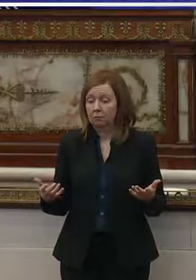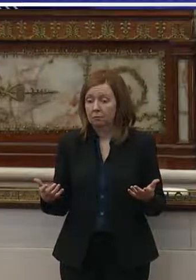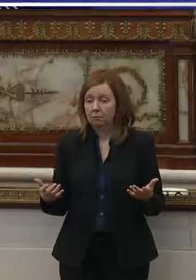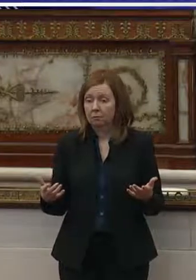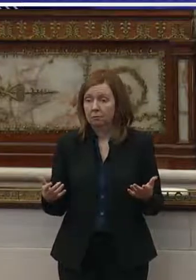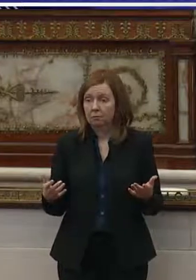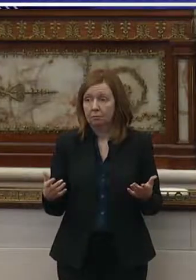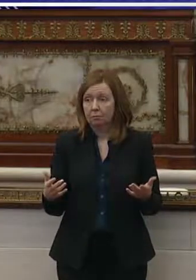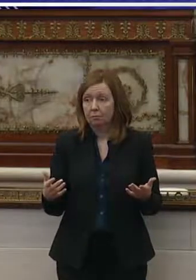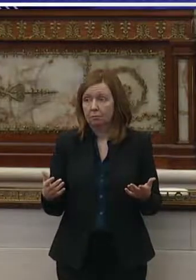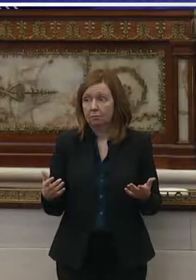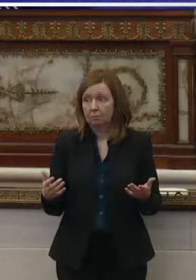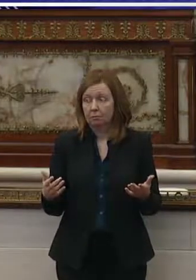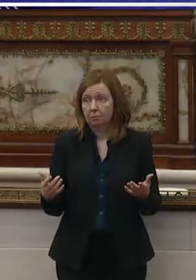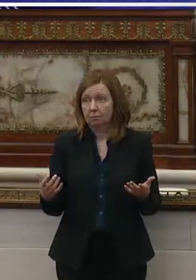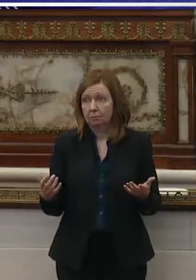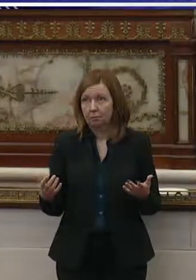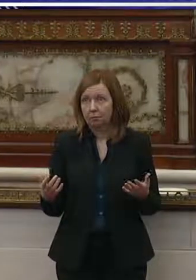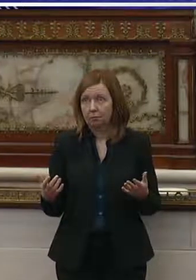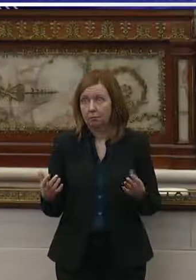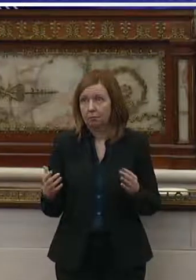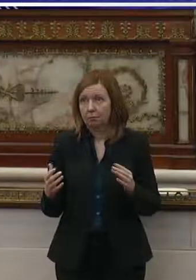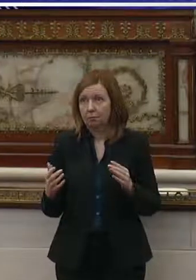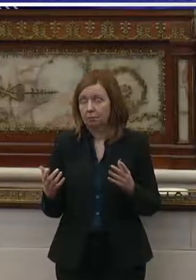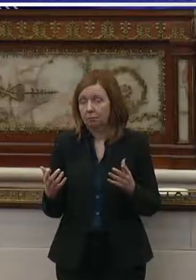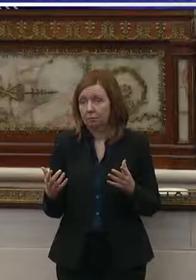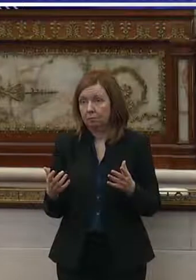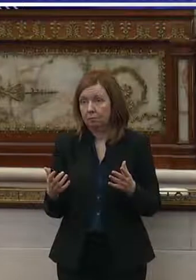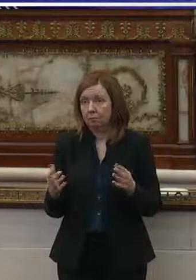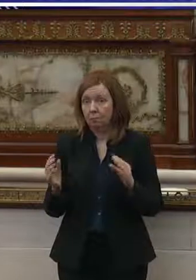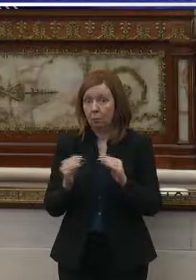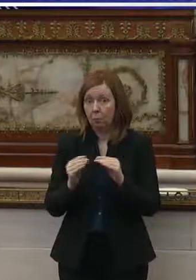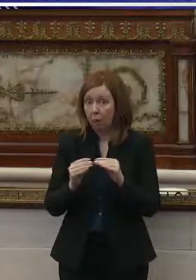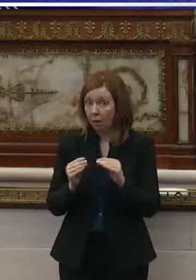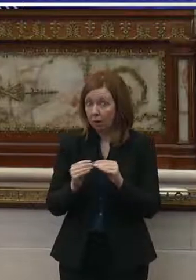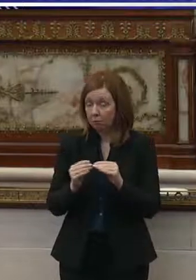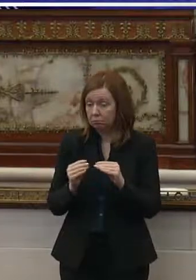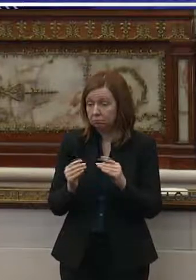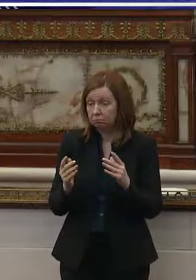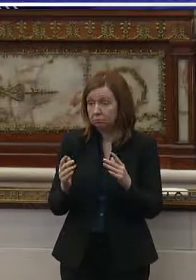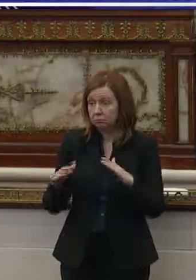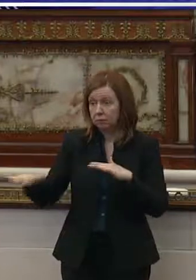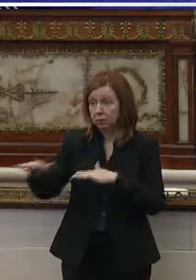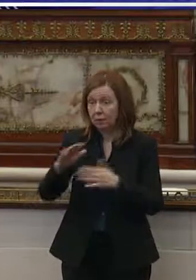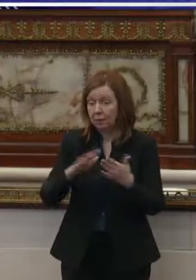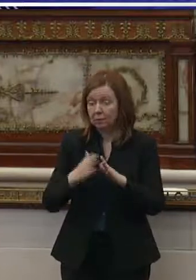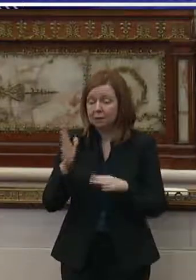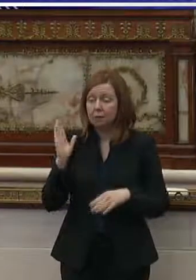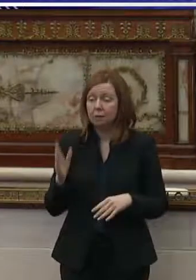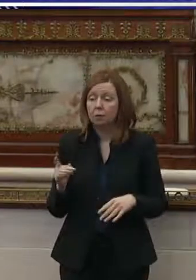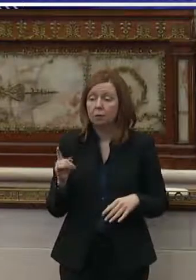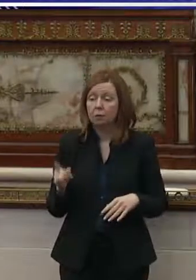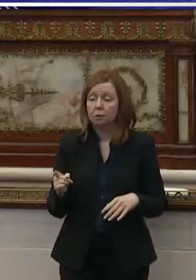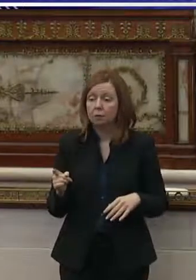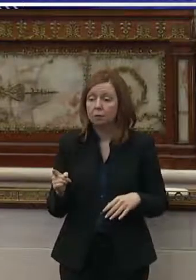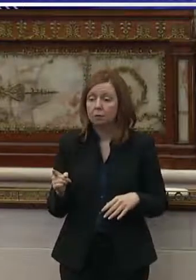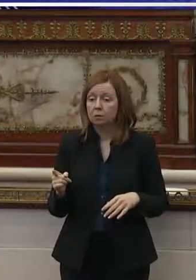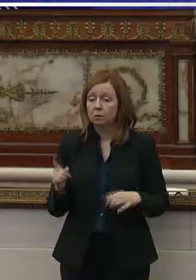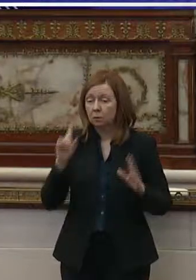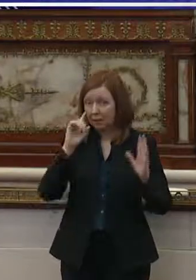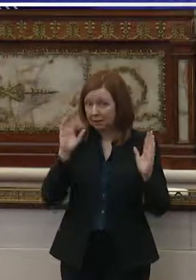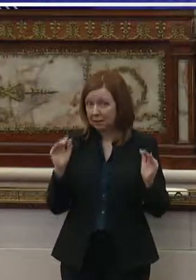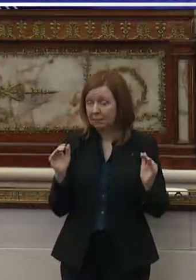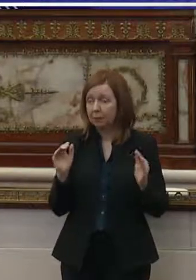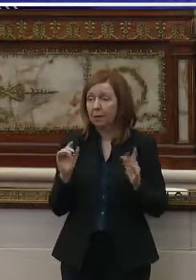a lesser or more type of volume throughout the city, would you anticipate